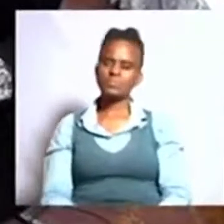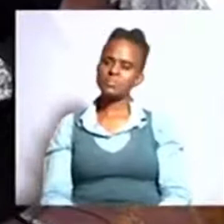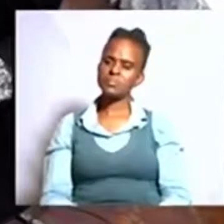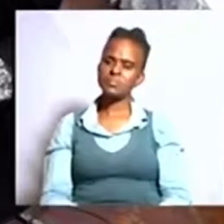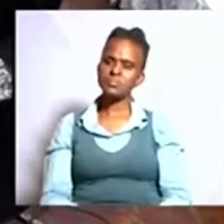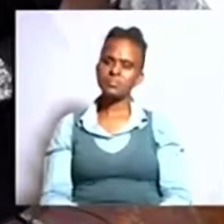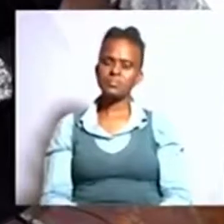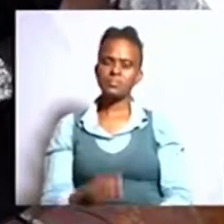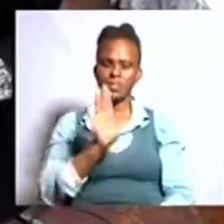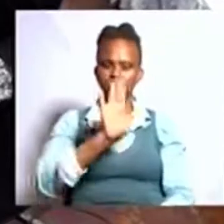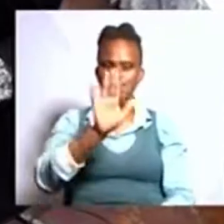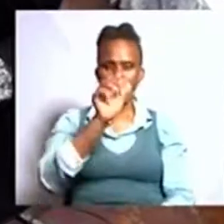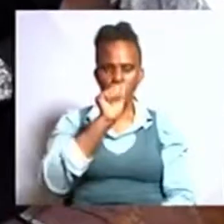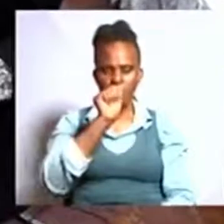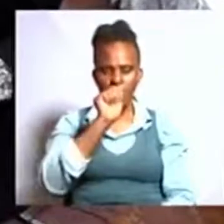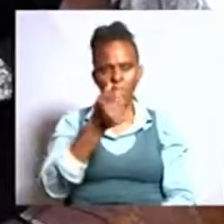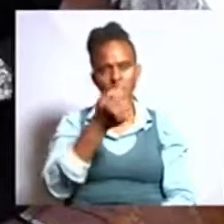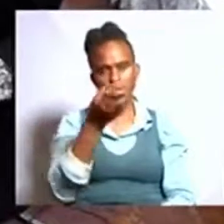You can switch off your mic.